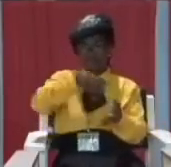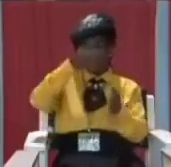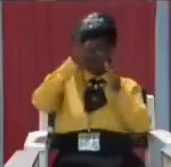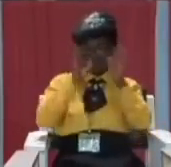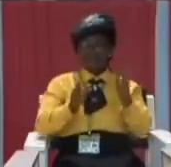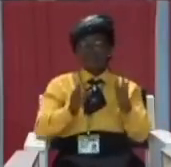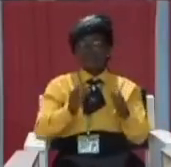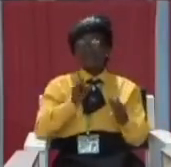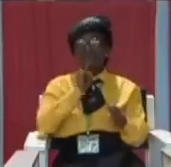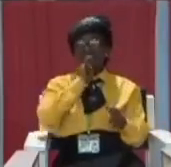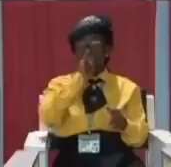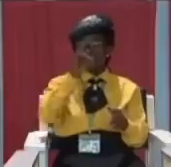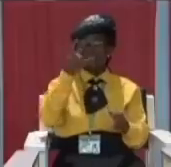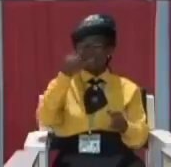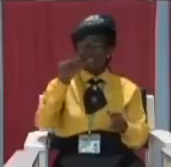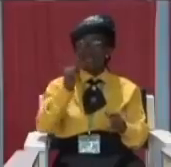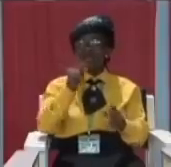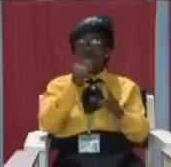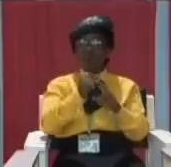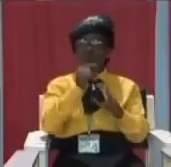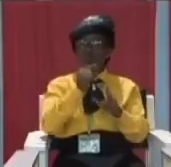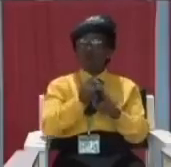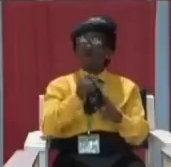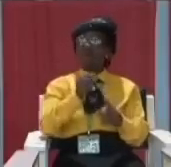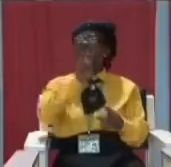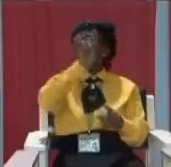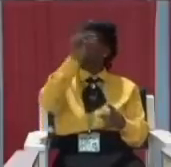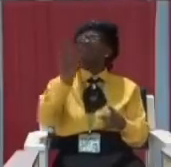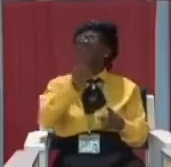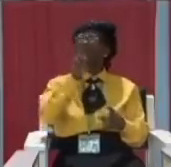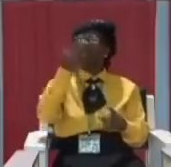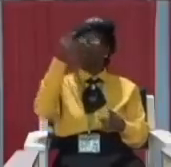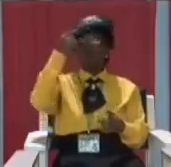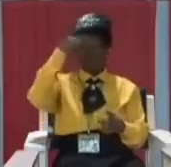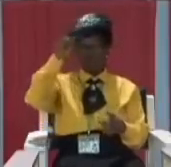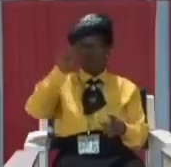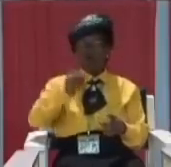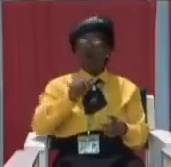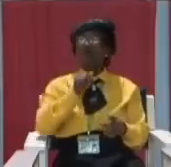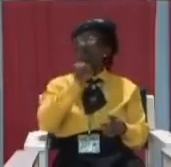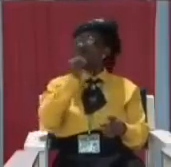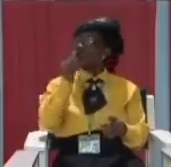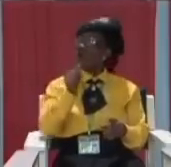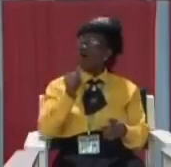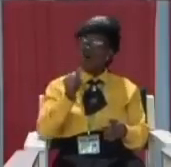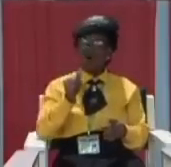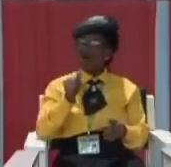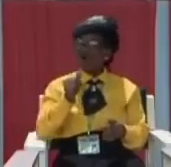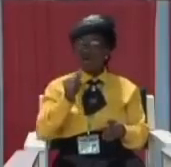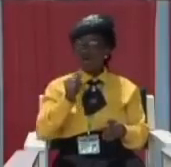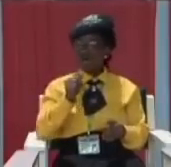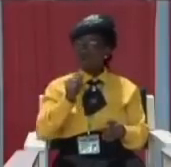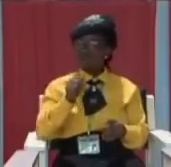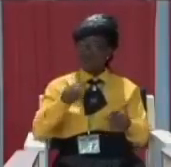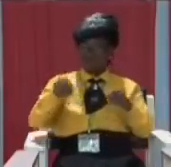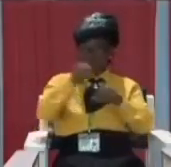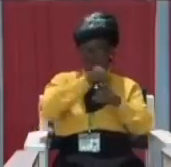dynamite. Not ordinary power, the dynamite kind of power.